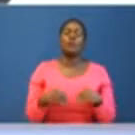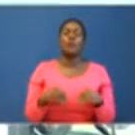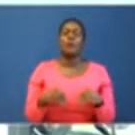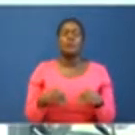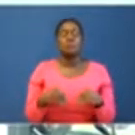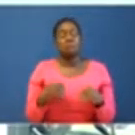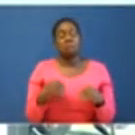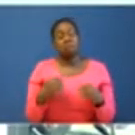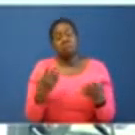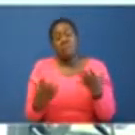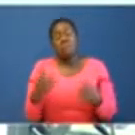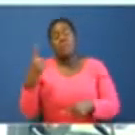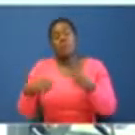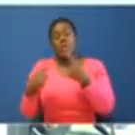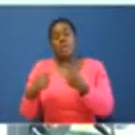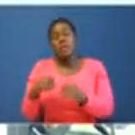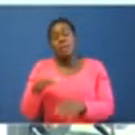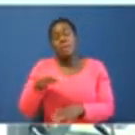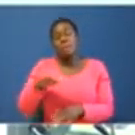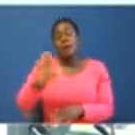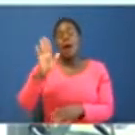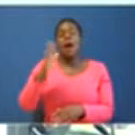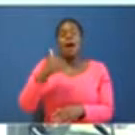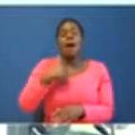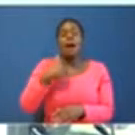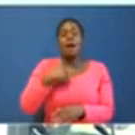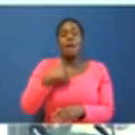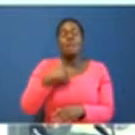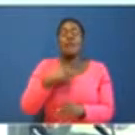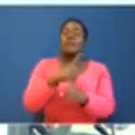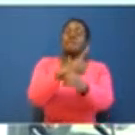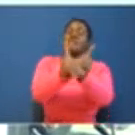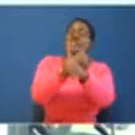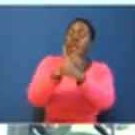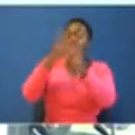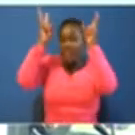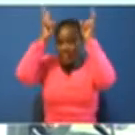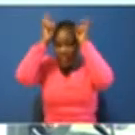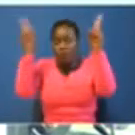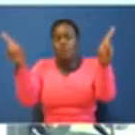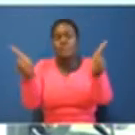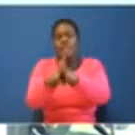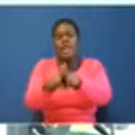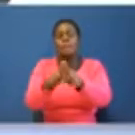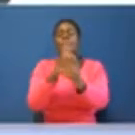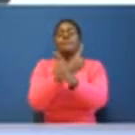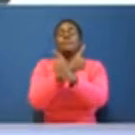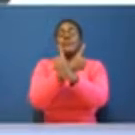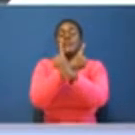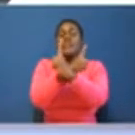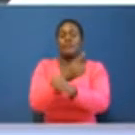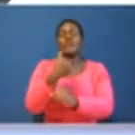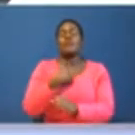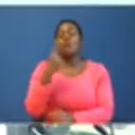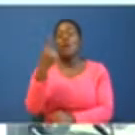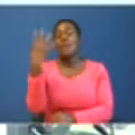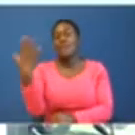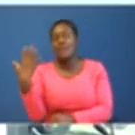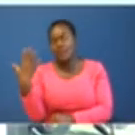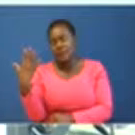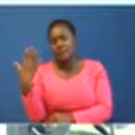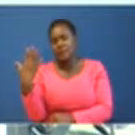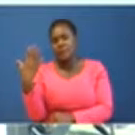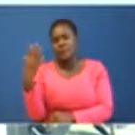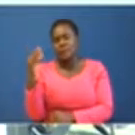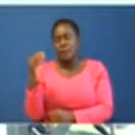speak and may even win but everybody has a different everyone has a defense even the devil you must get a defense but the reality the two things one is that